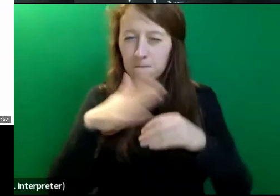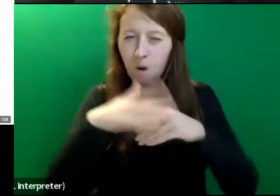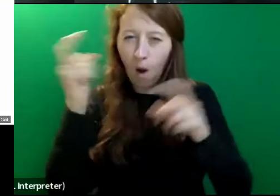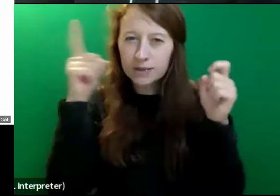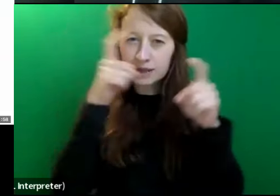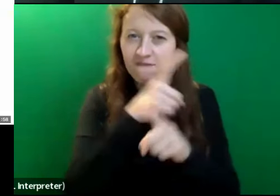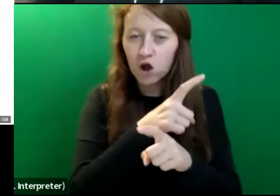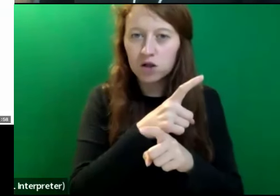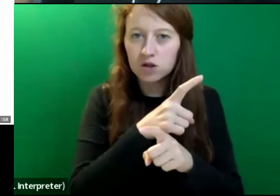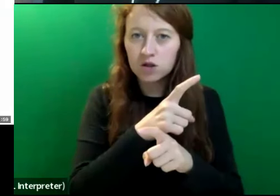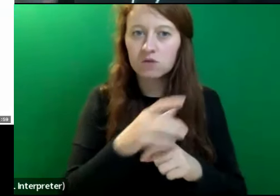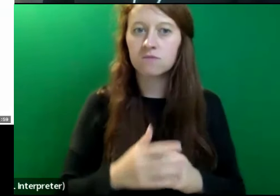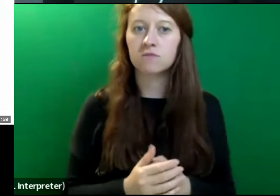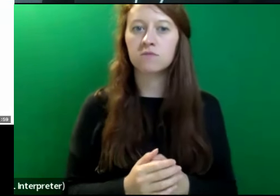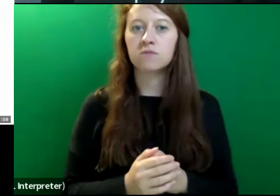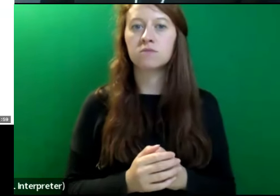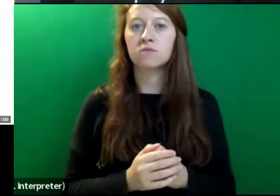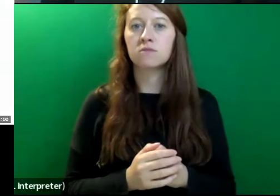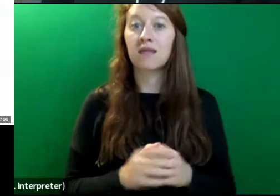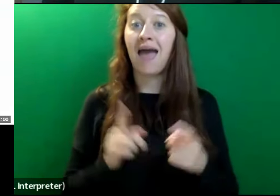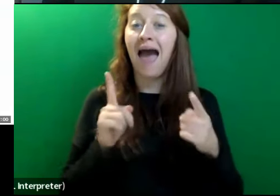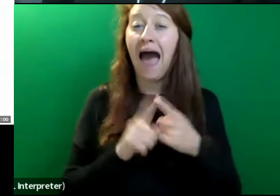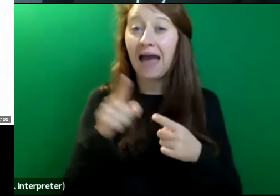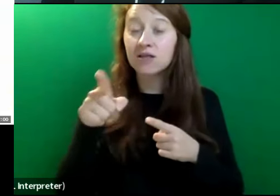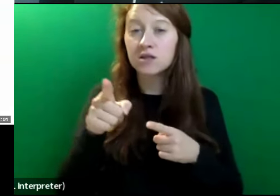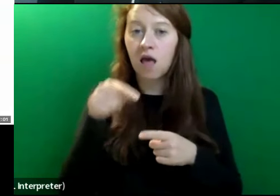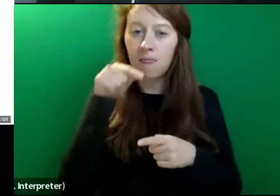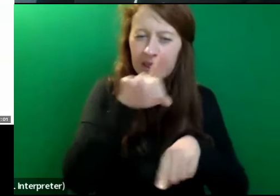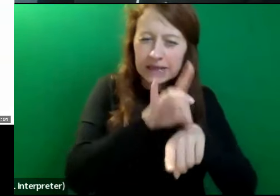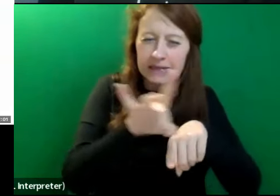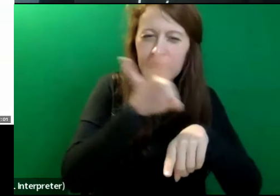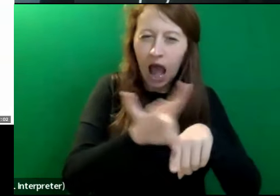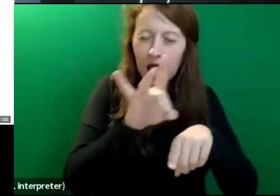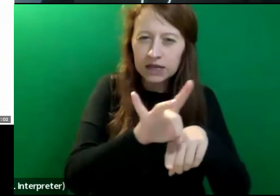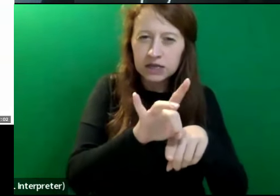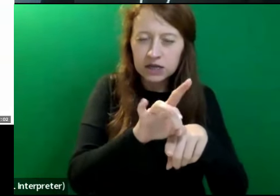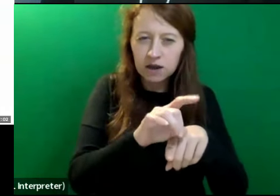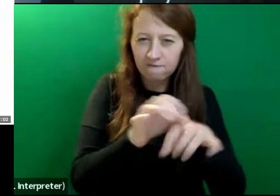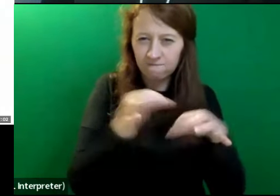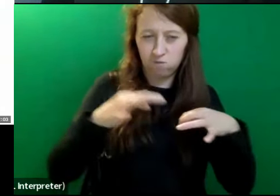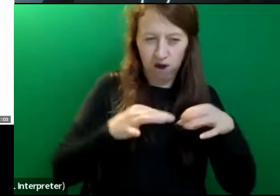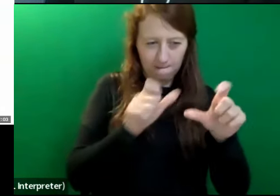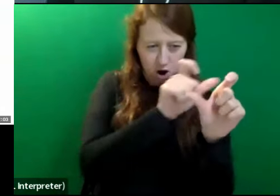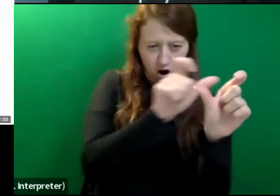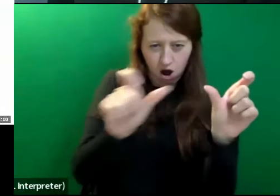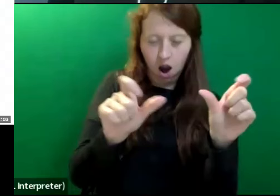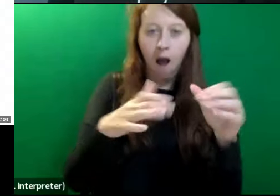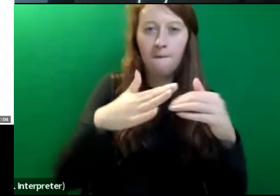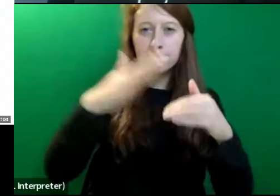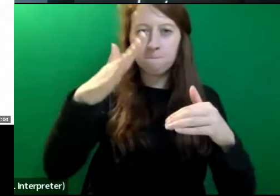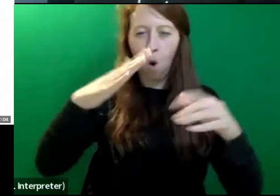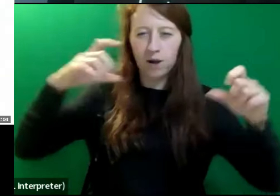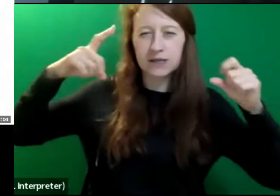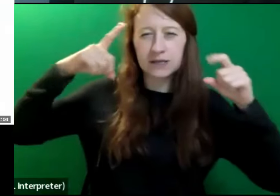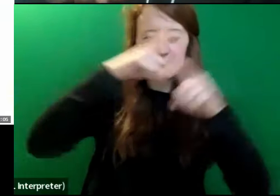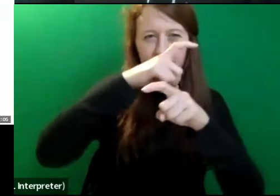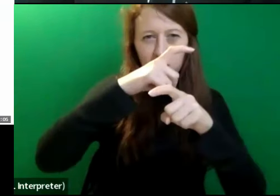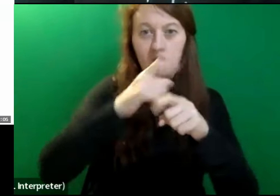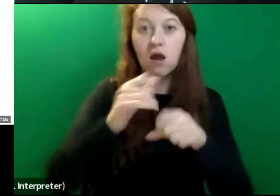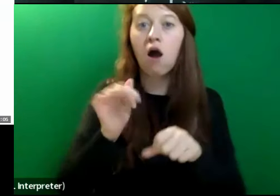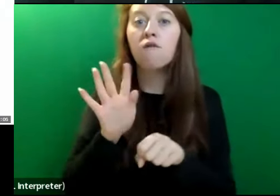And you know, these are complex structures and they're much more difficult to understand for new signers who are learning how to sign for the first